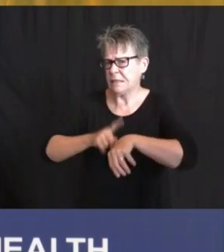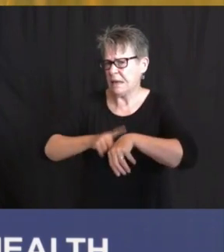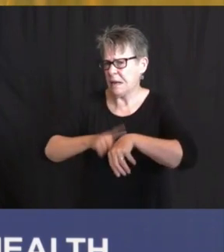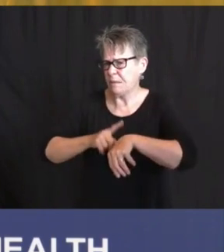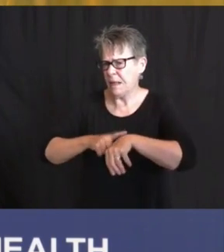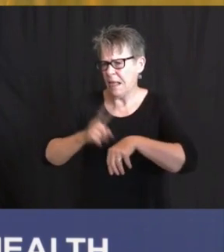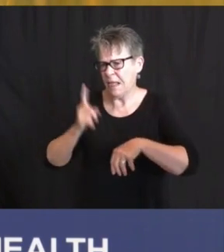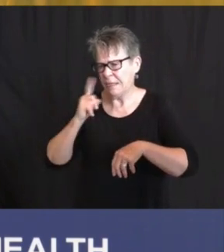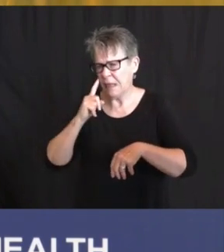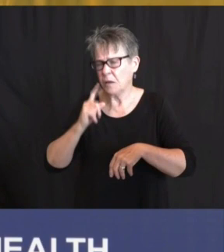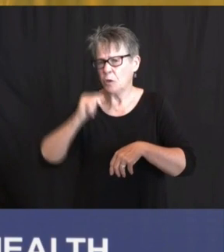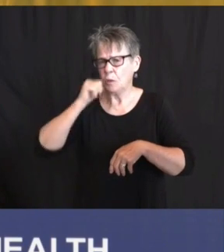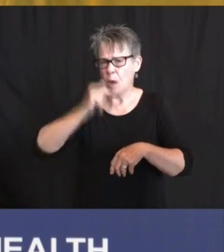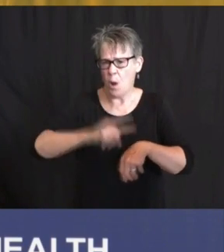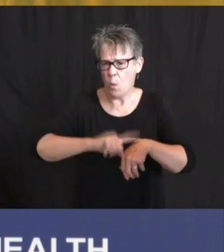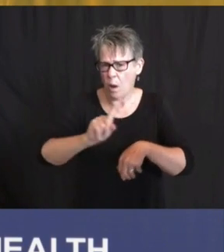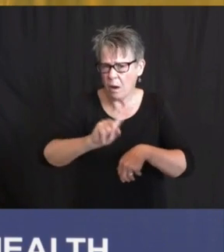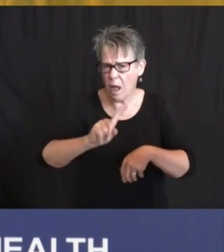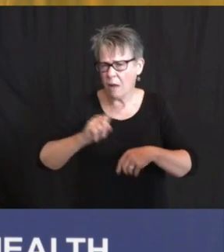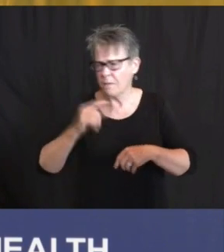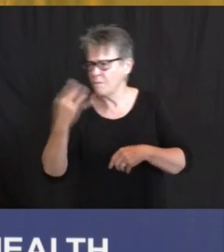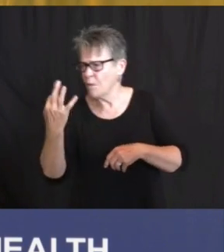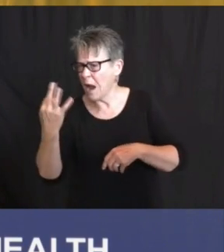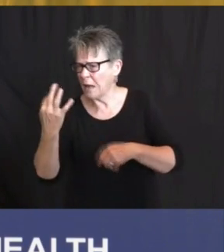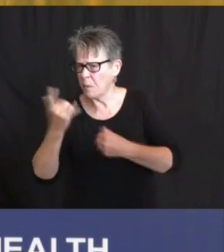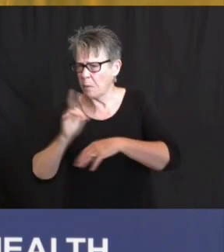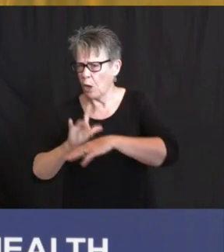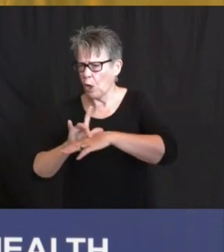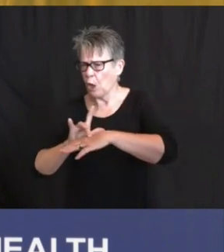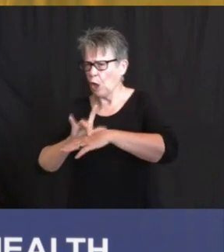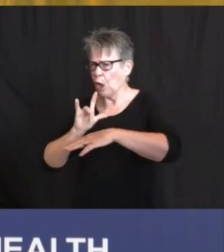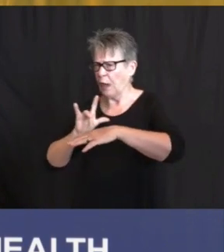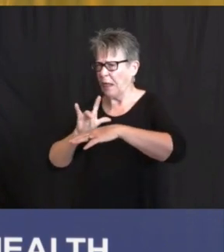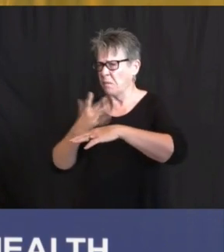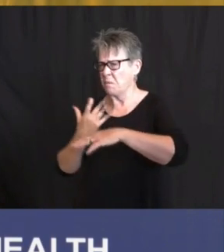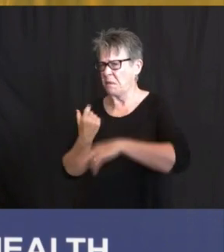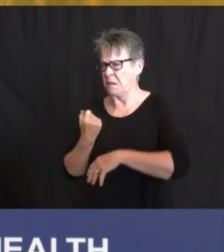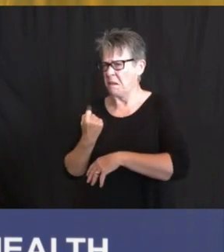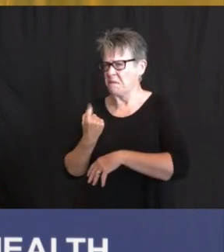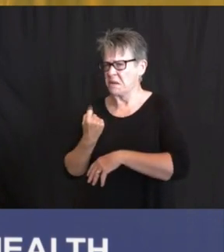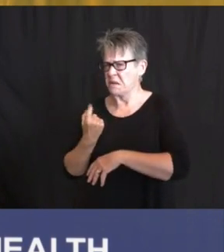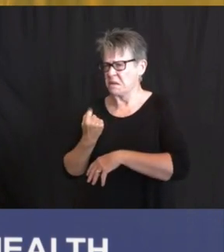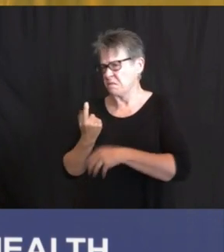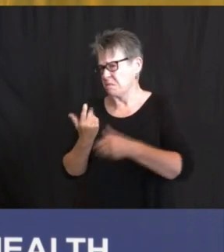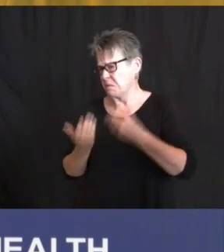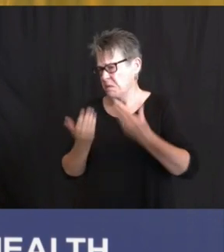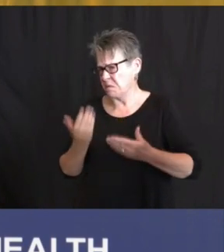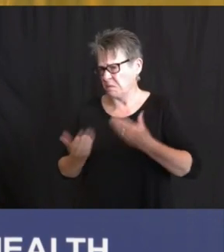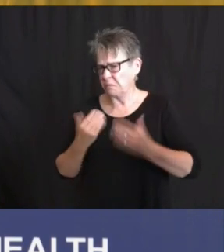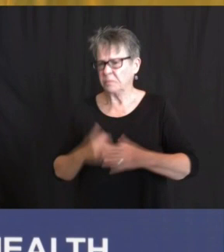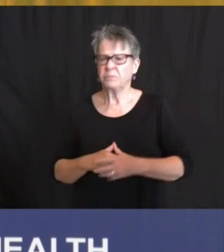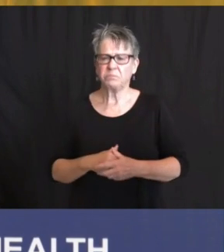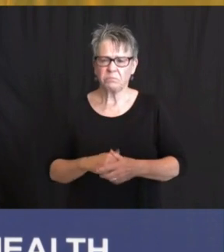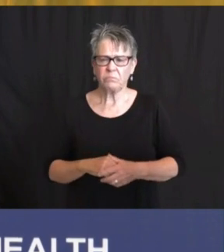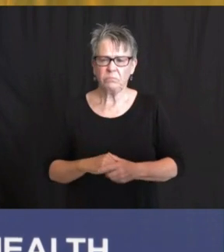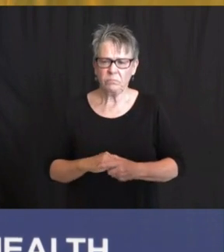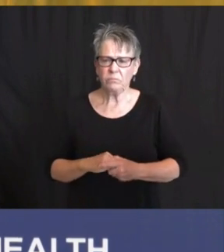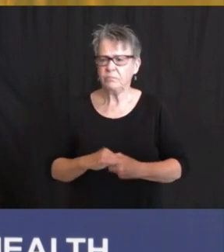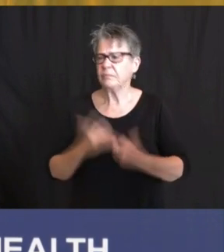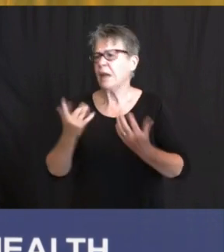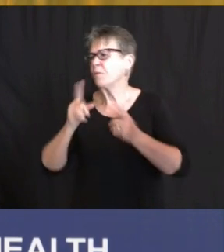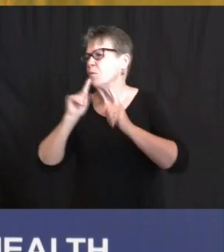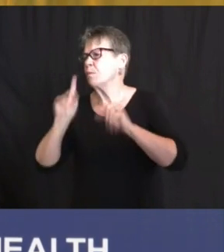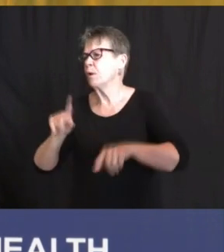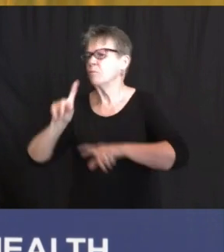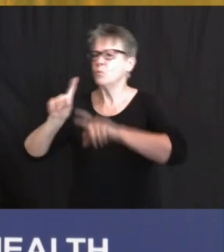think Friday will be, if you don't hear otherwise, at 11 a.m. Please. Thank you, Governor. A quick question for you